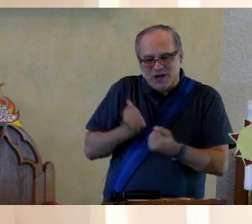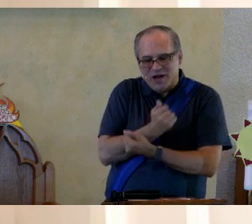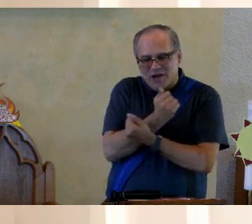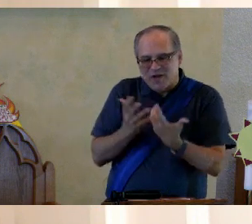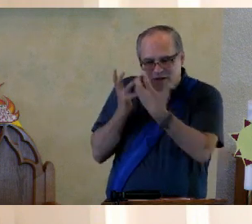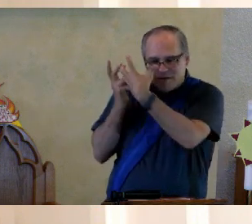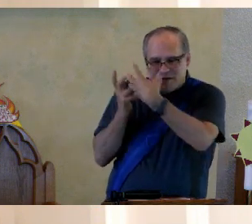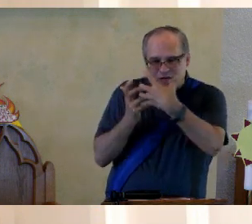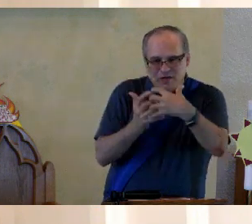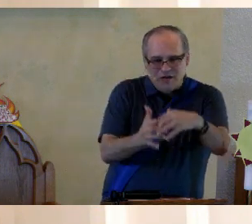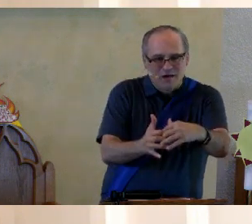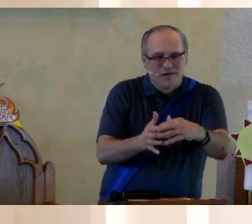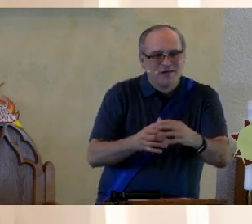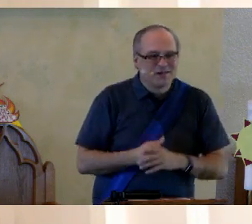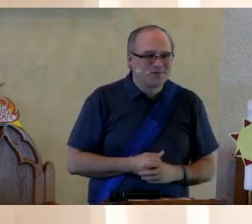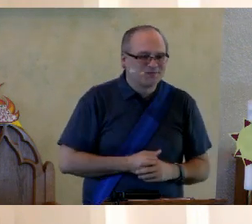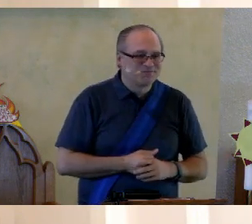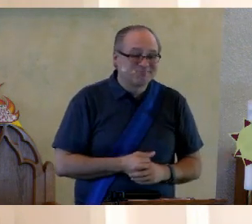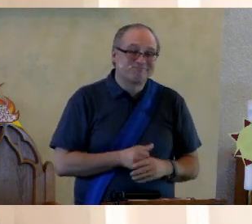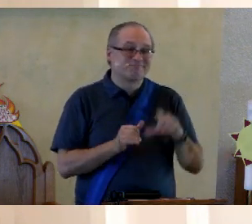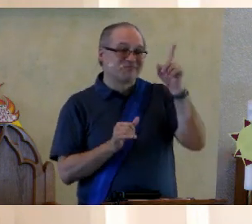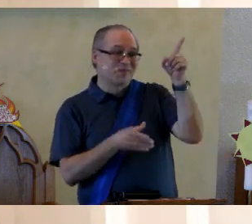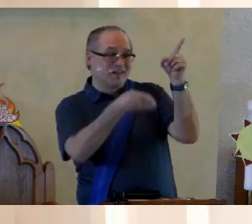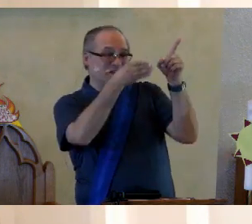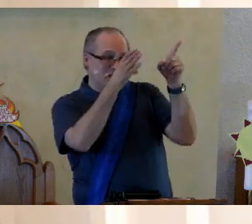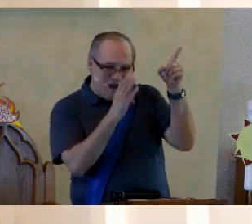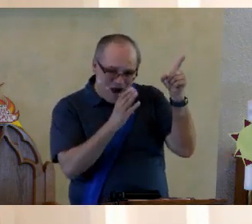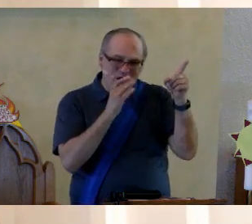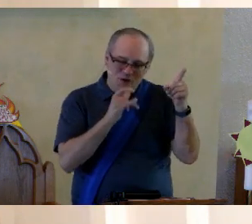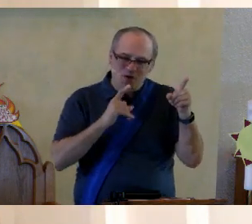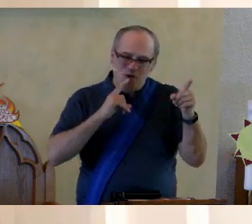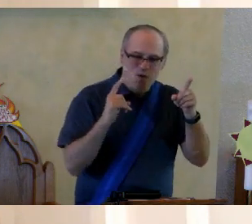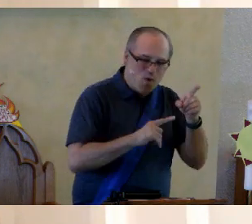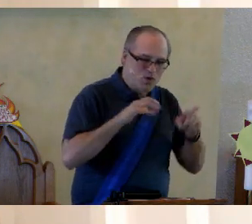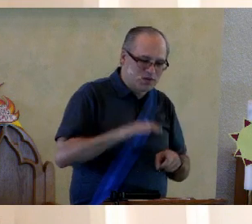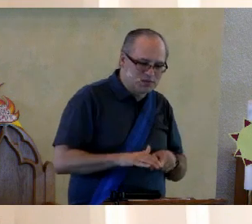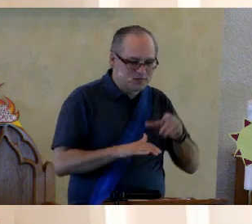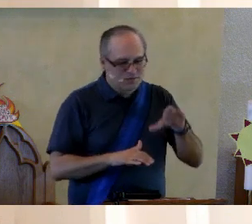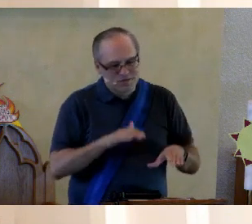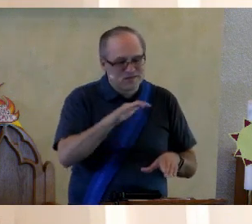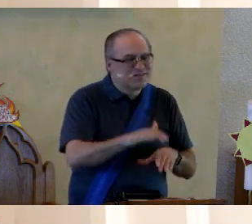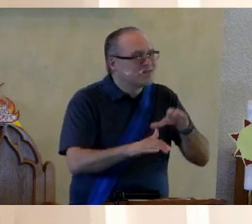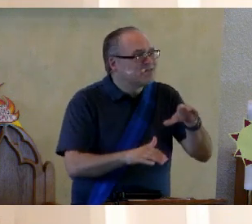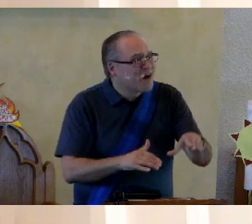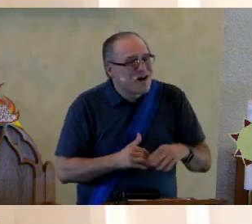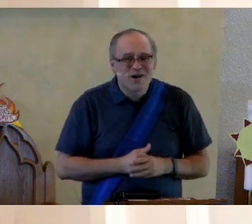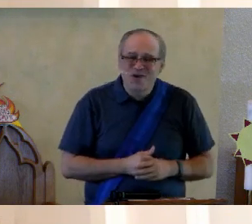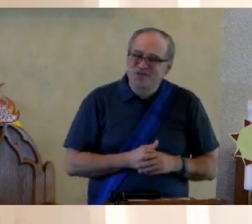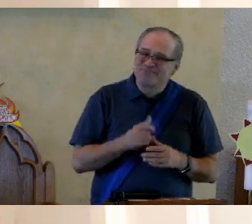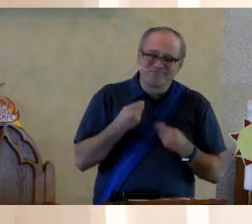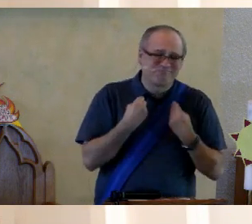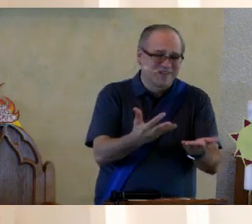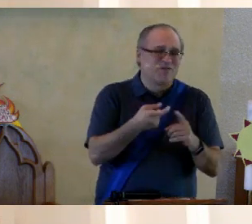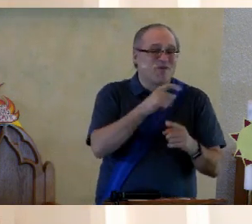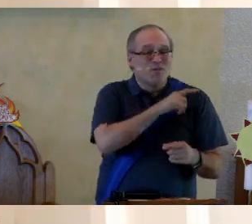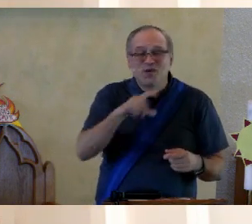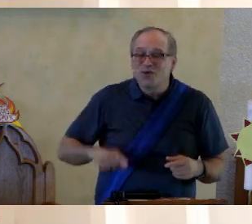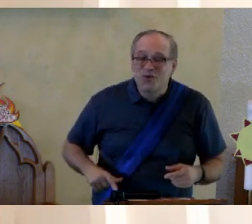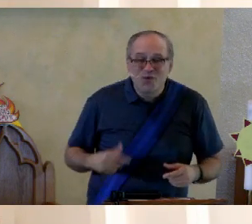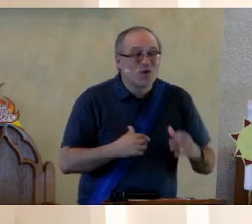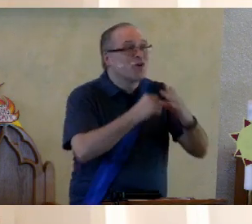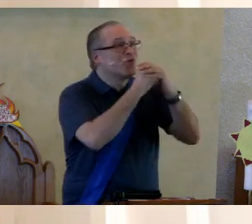arrival. It is this God who orders our steps, for the steps of a good person are ordered by the Lord. We worship a